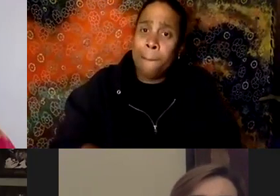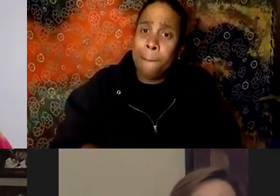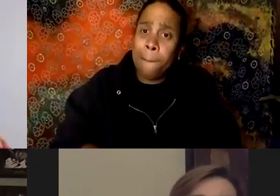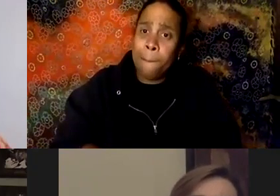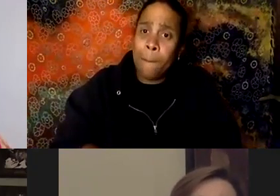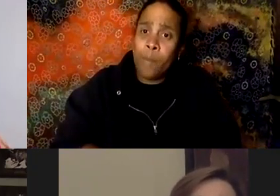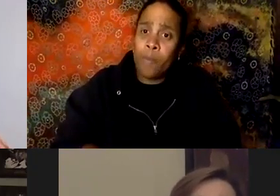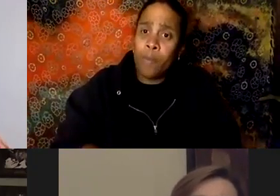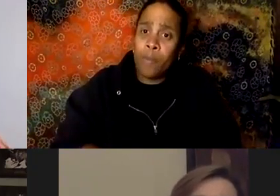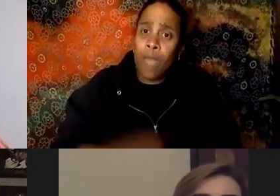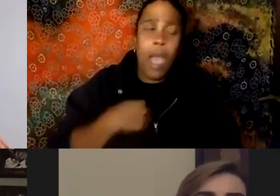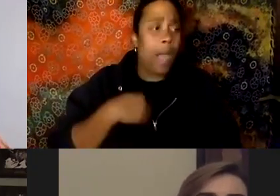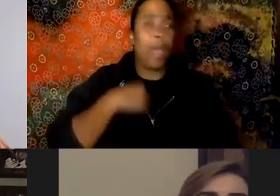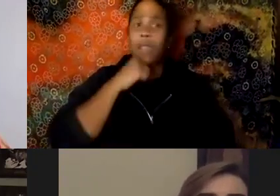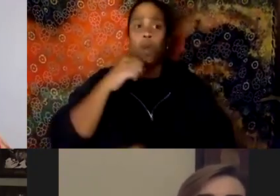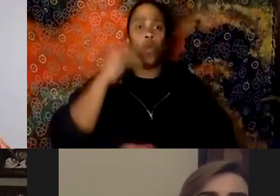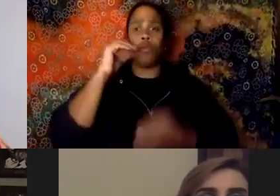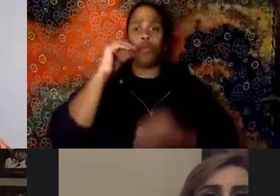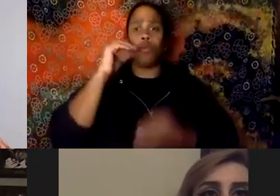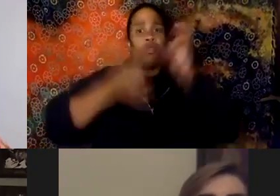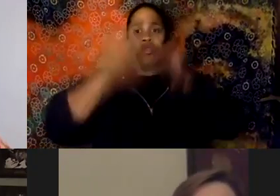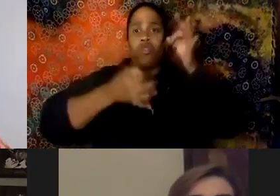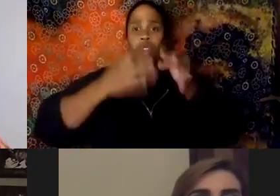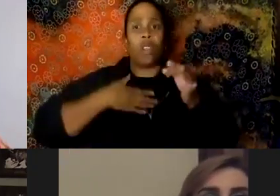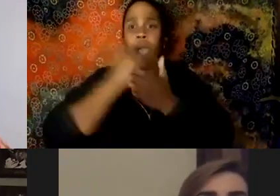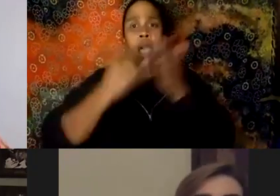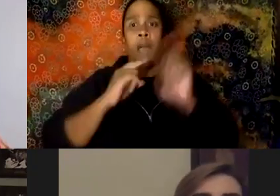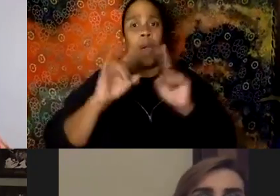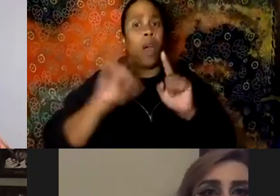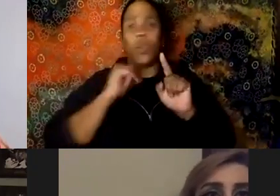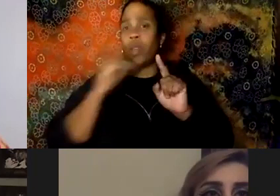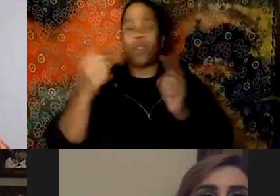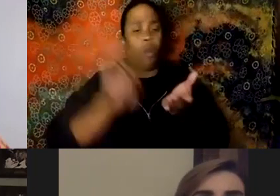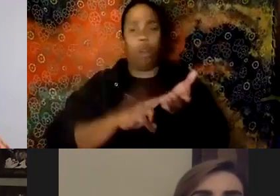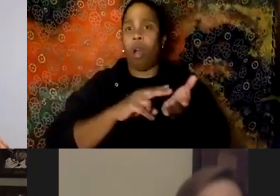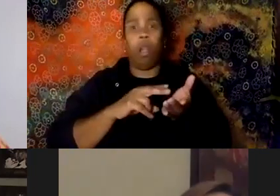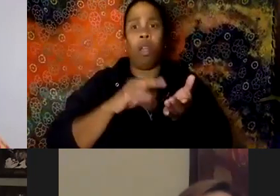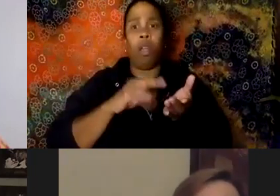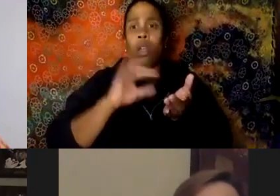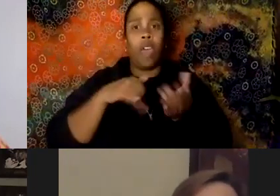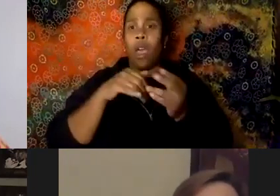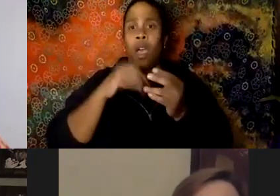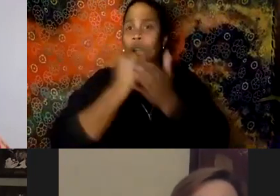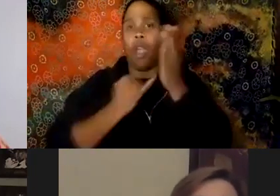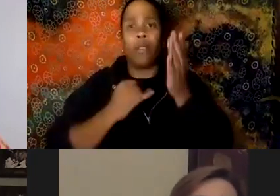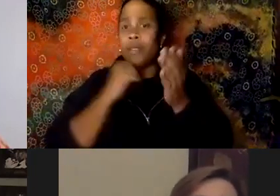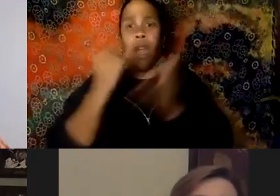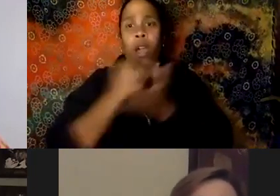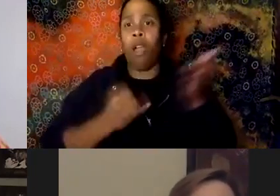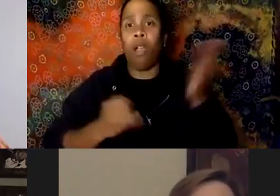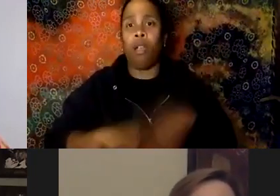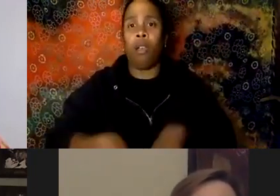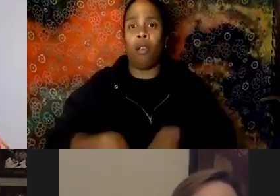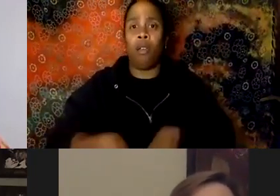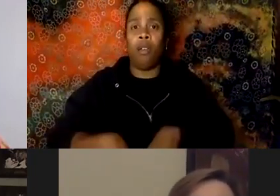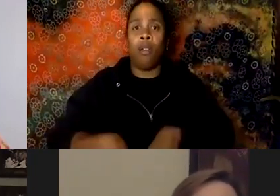I don't actually judge them, but I also don't think it's art. So it is. It is. It's